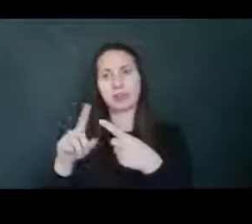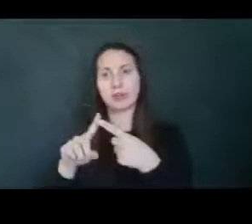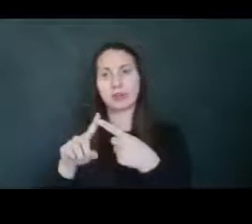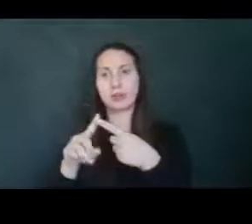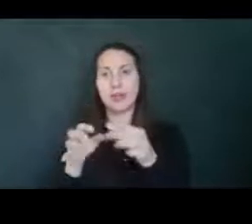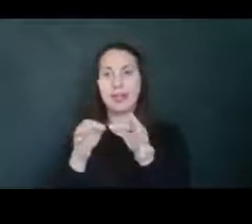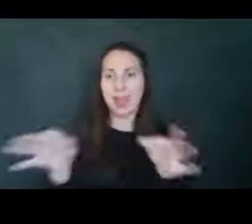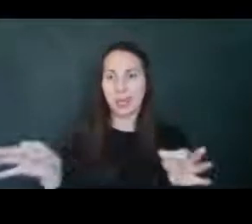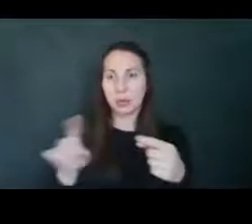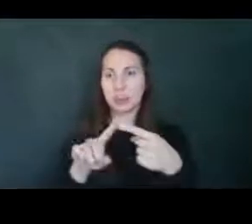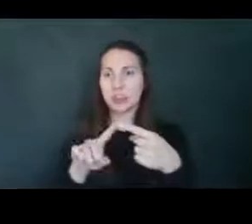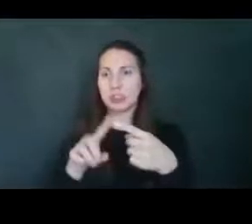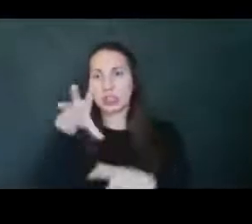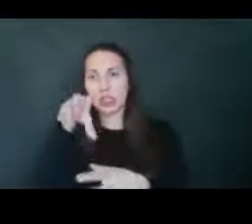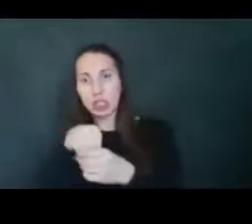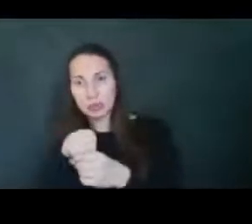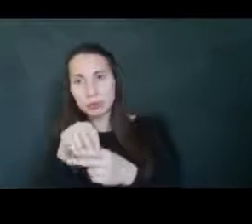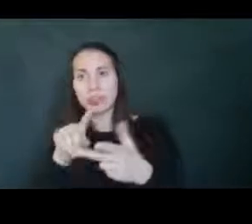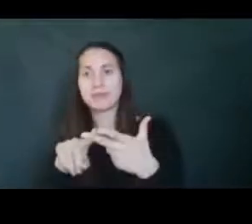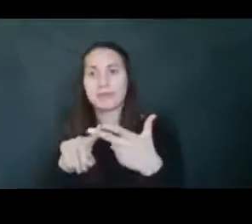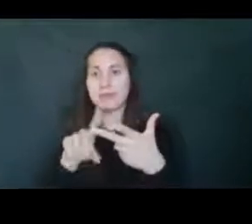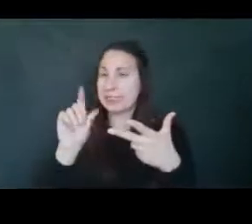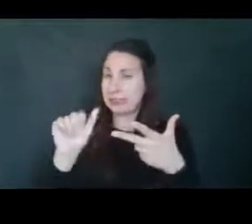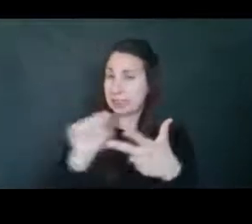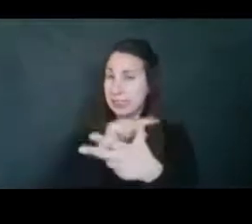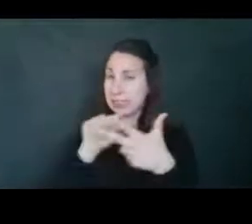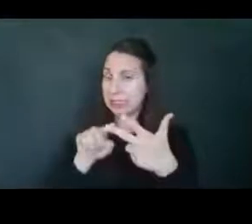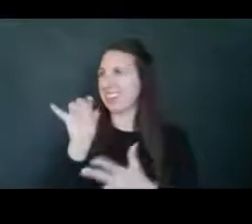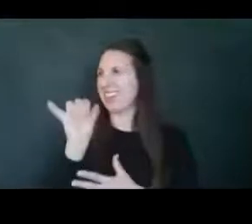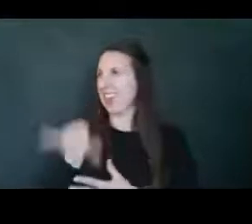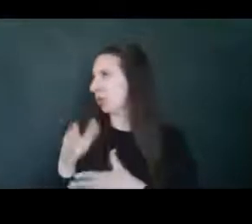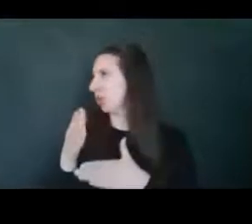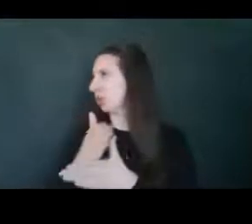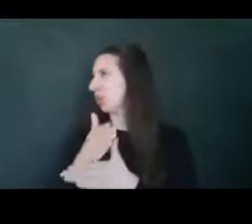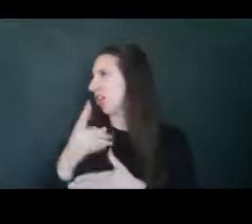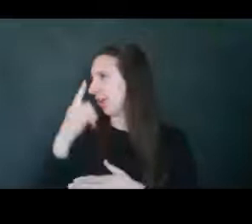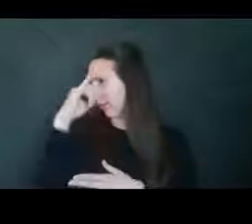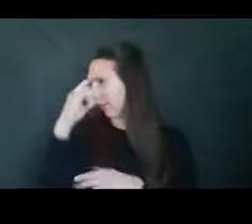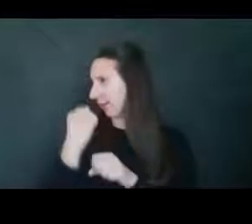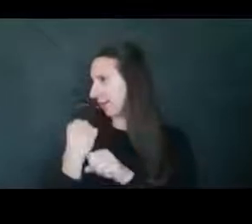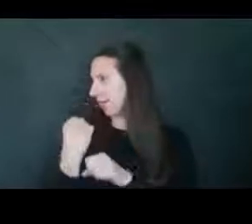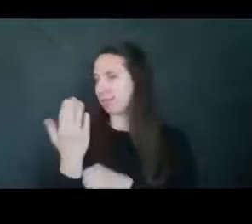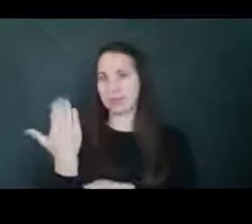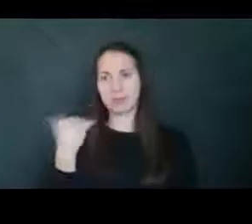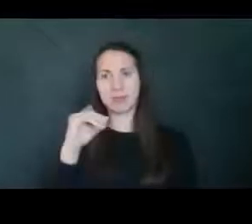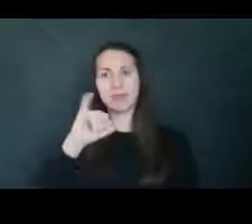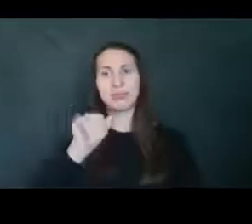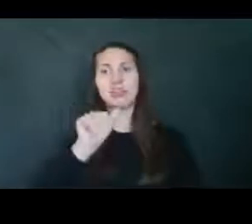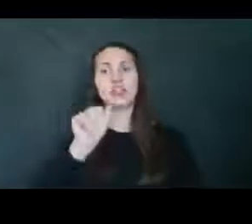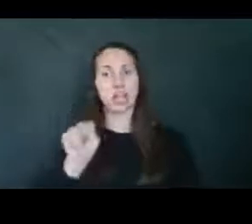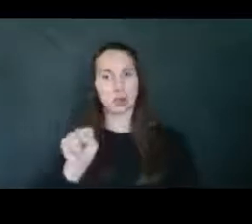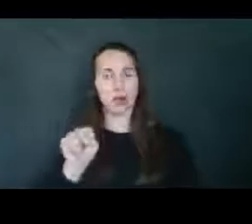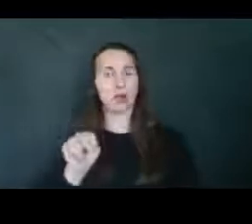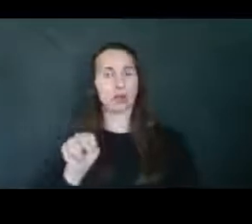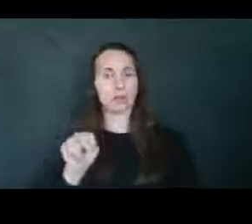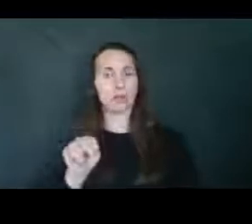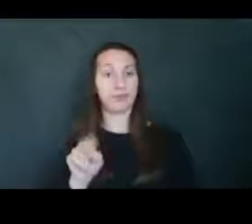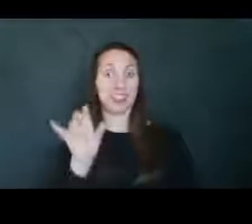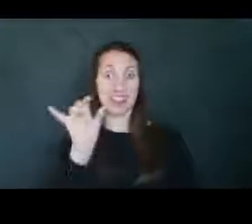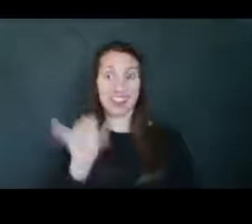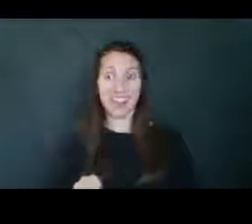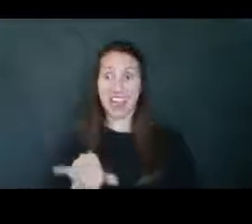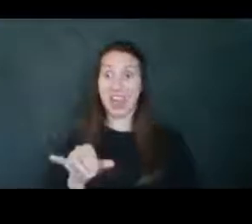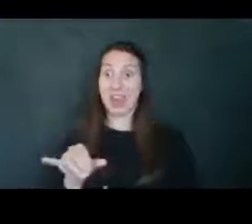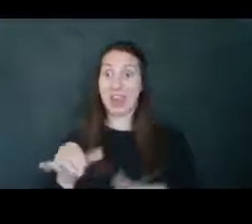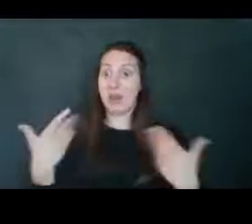and disabilities, and that was shared out in January. And it is wonderful. It